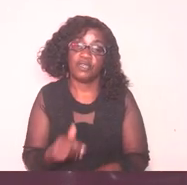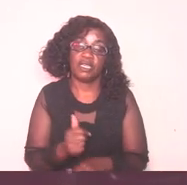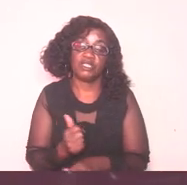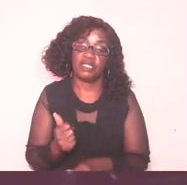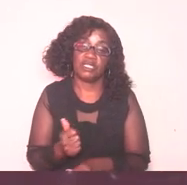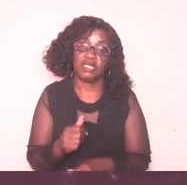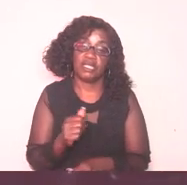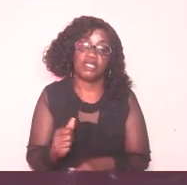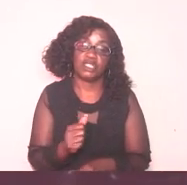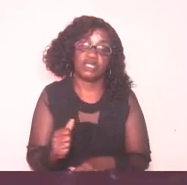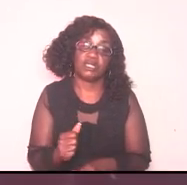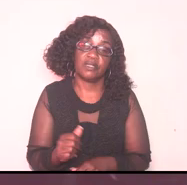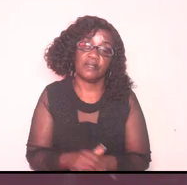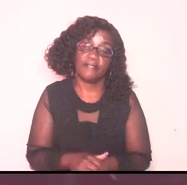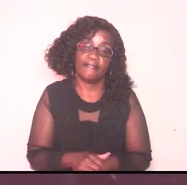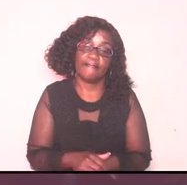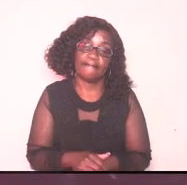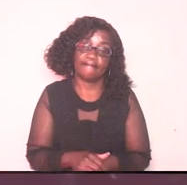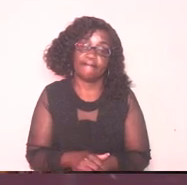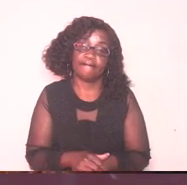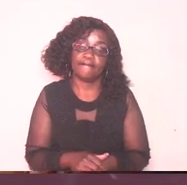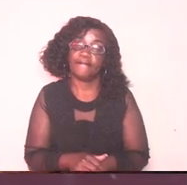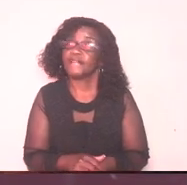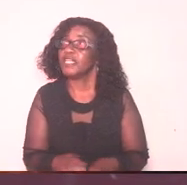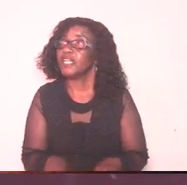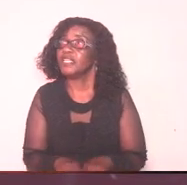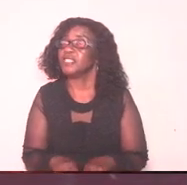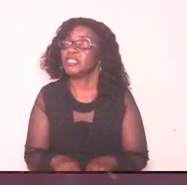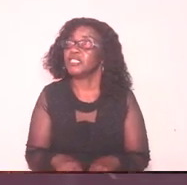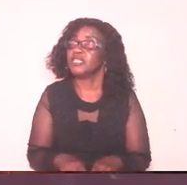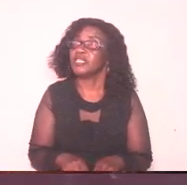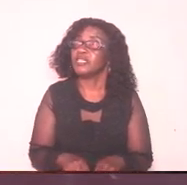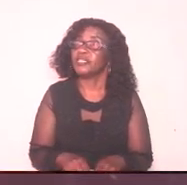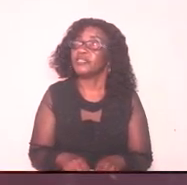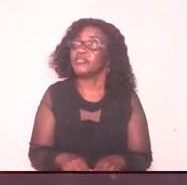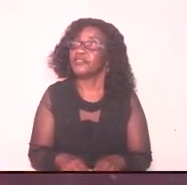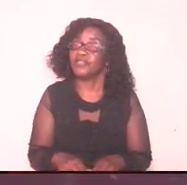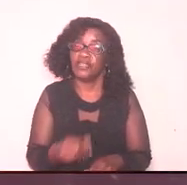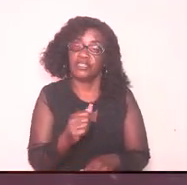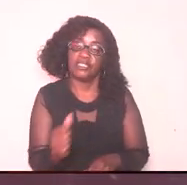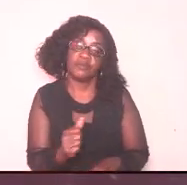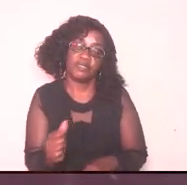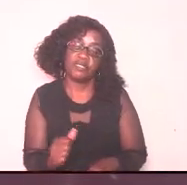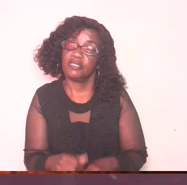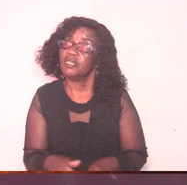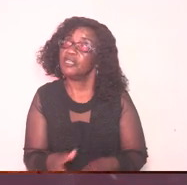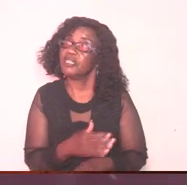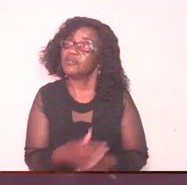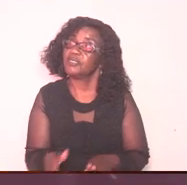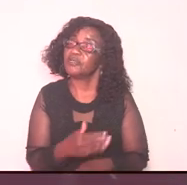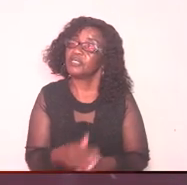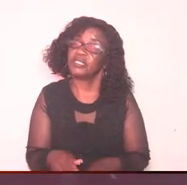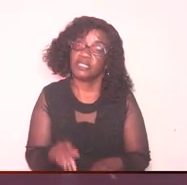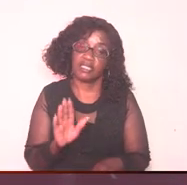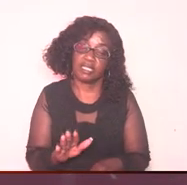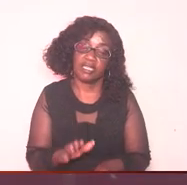of sexual consent have the worst cases of pedophilia, have the worst cases of sexual exploitation. And we think that